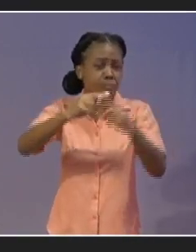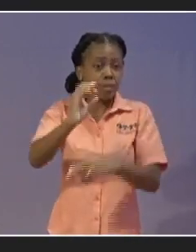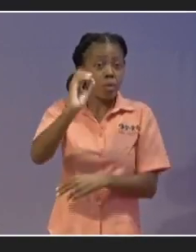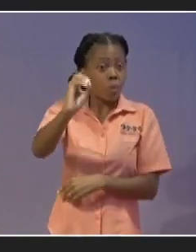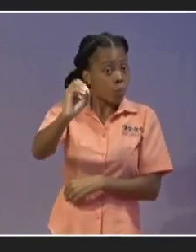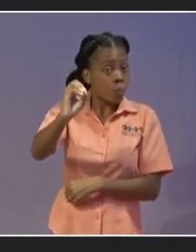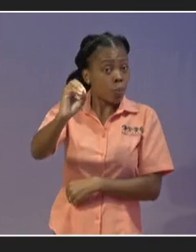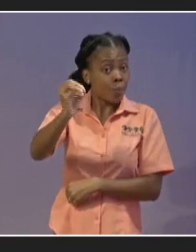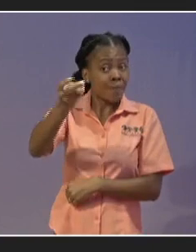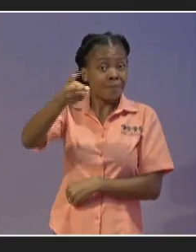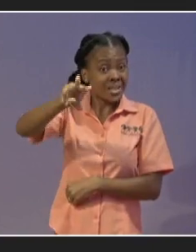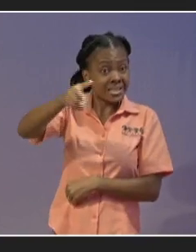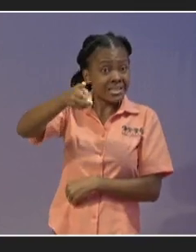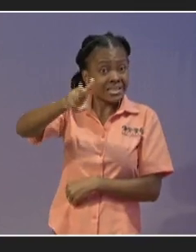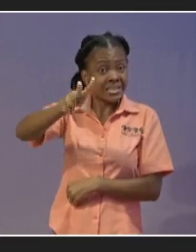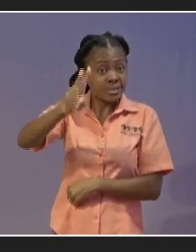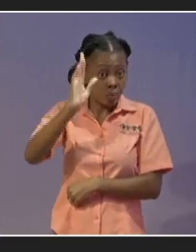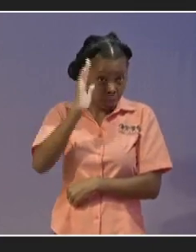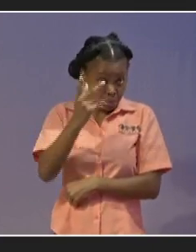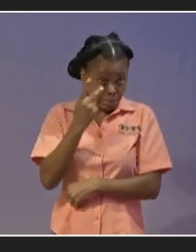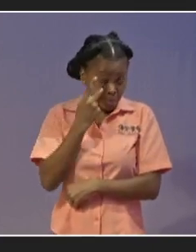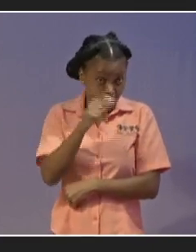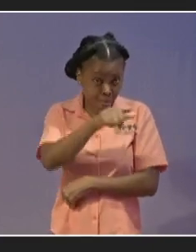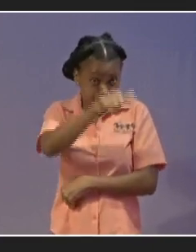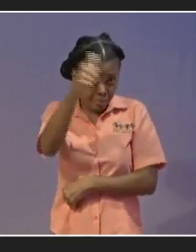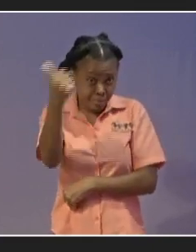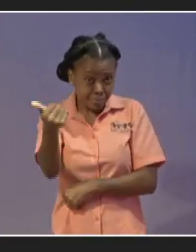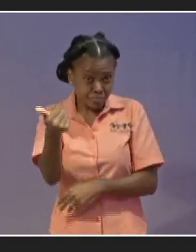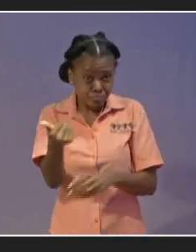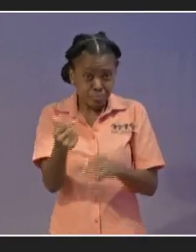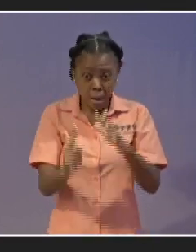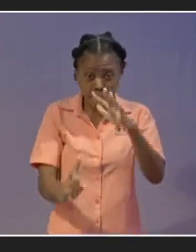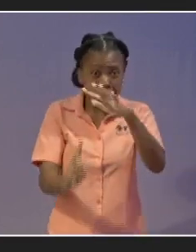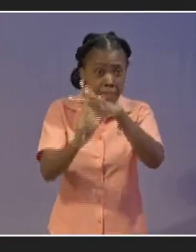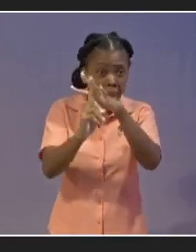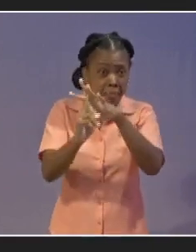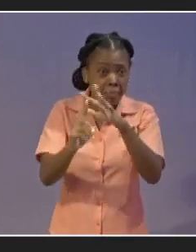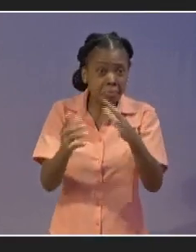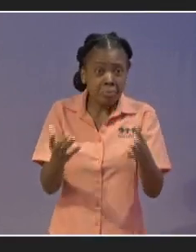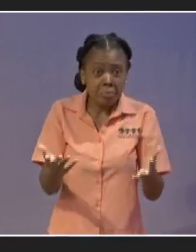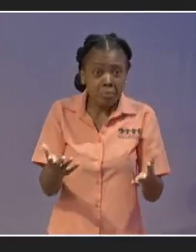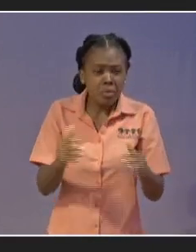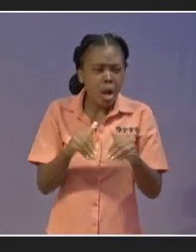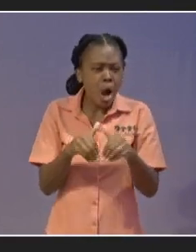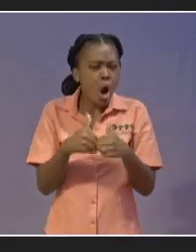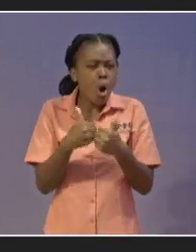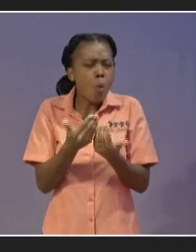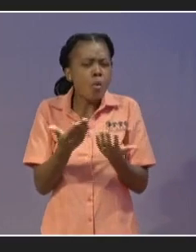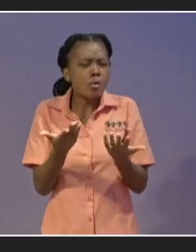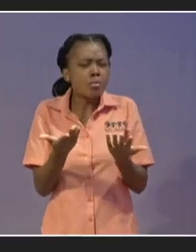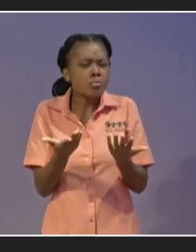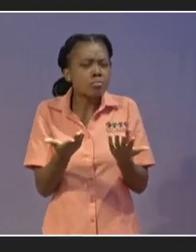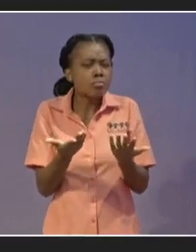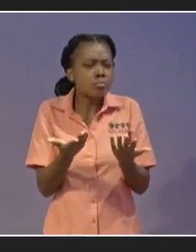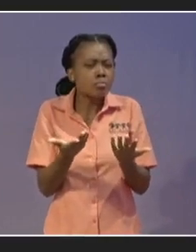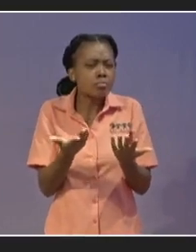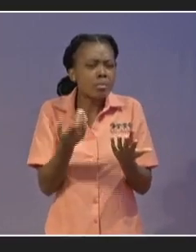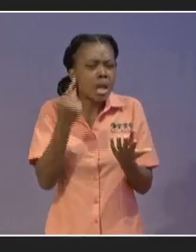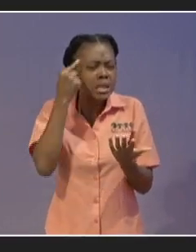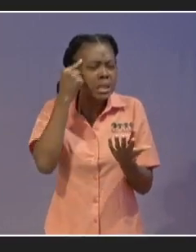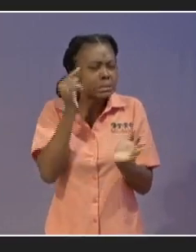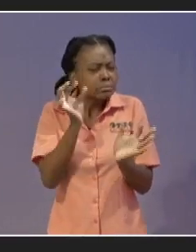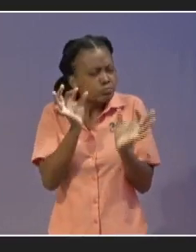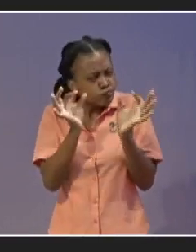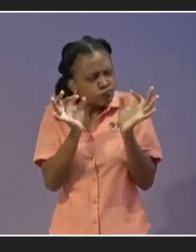How advisable is it to contemplate going forward, opening up any spaces which are currently not open to the